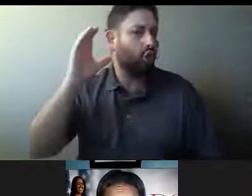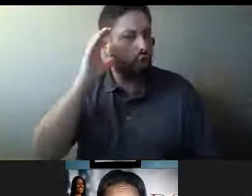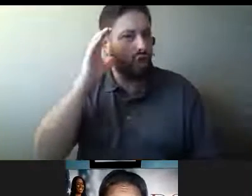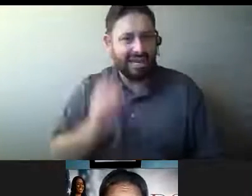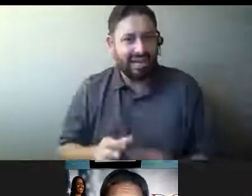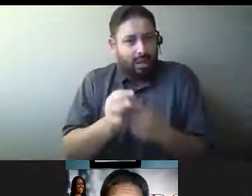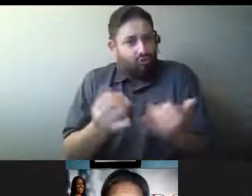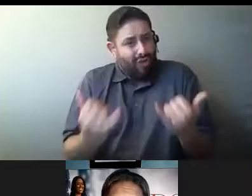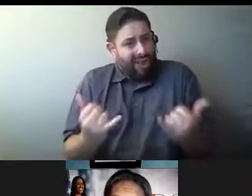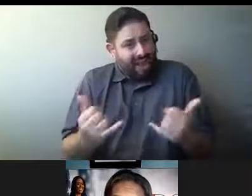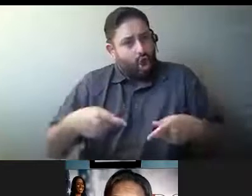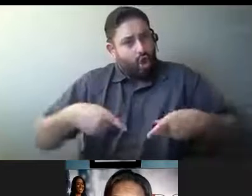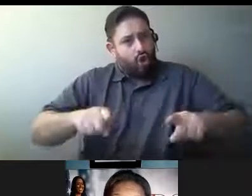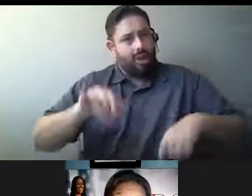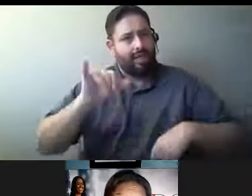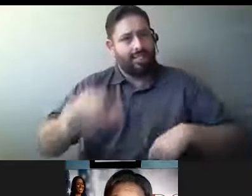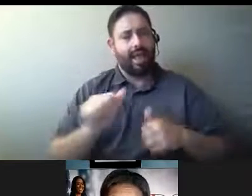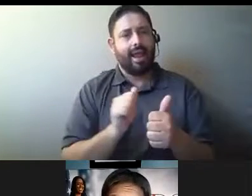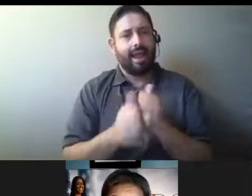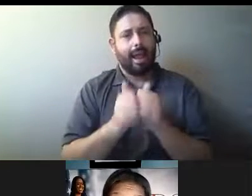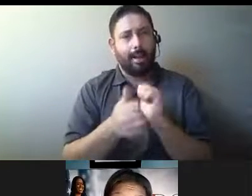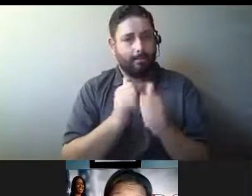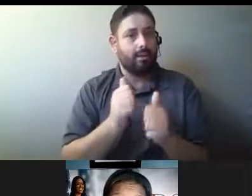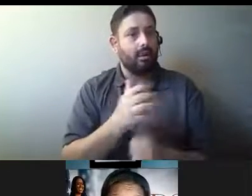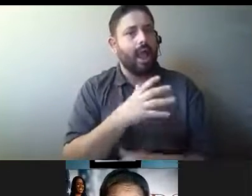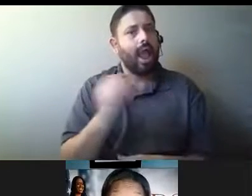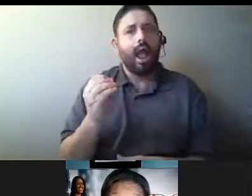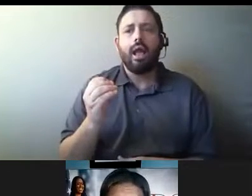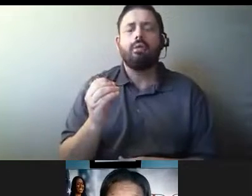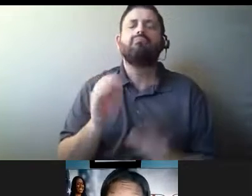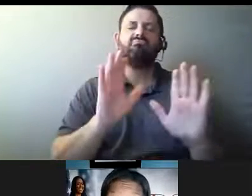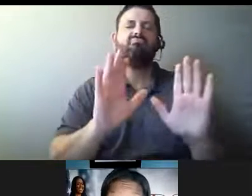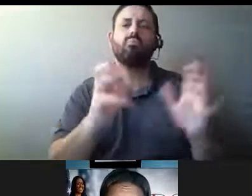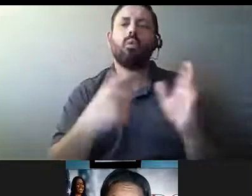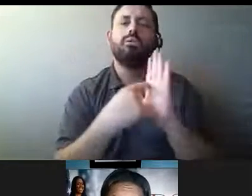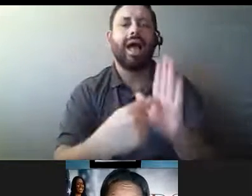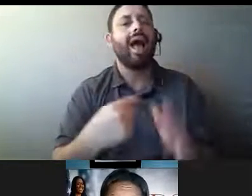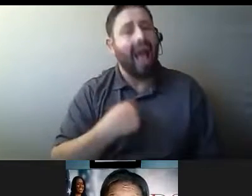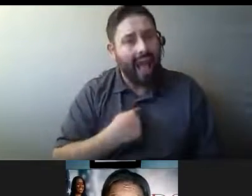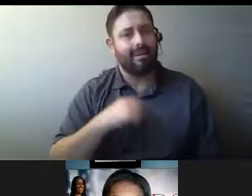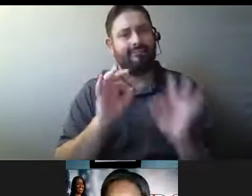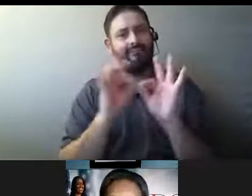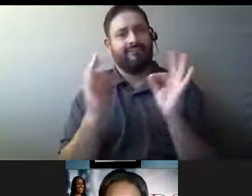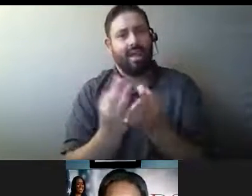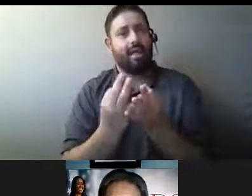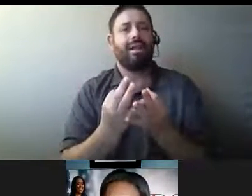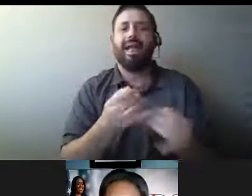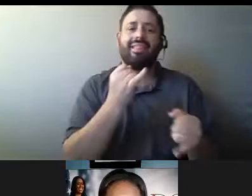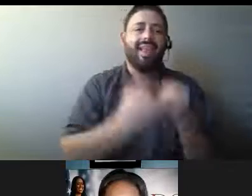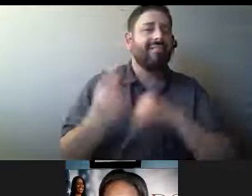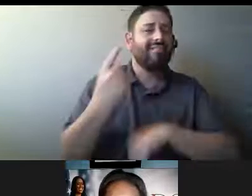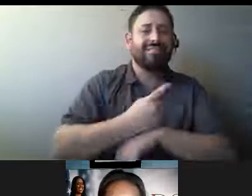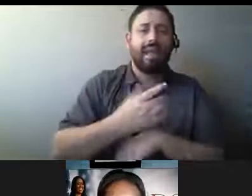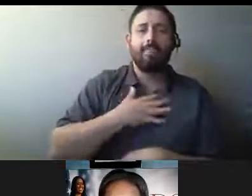right now during this campaign. And they are, let me just say, I'm family. So at the end of the day, my website